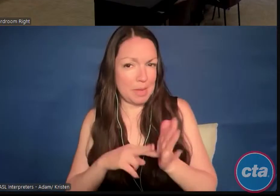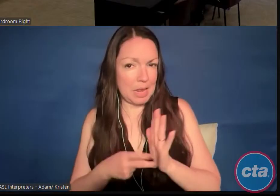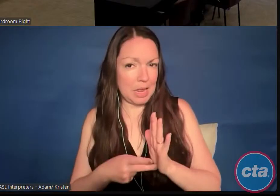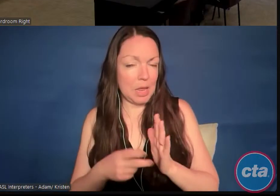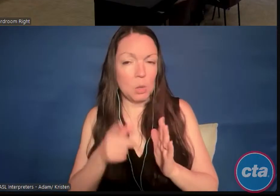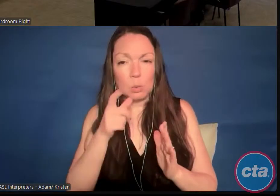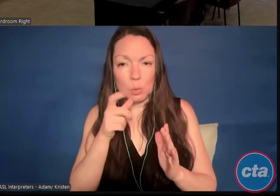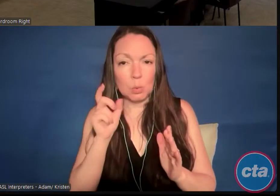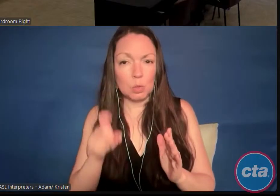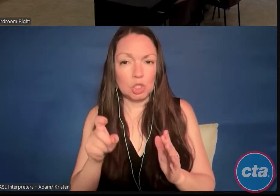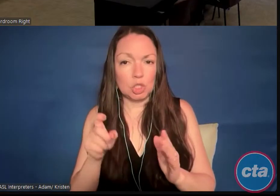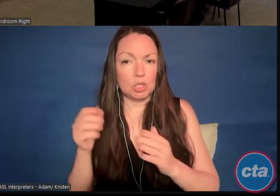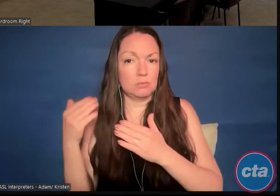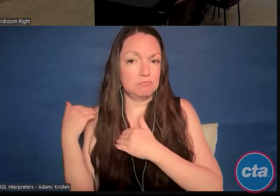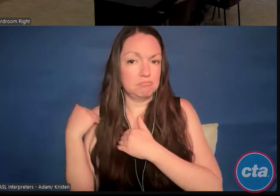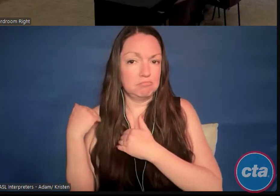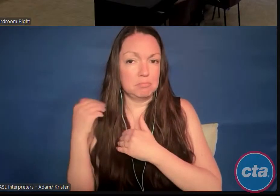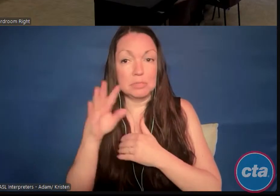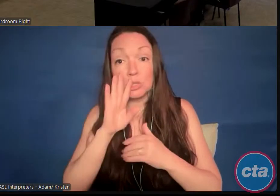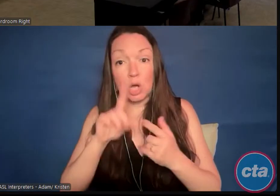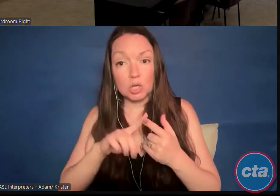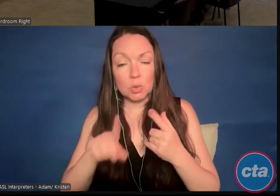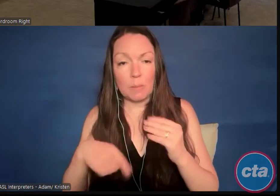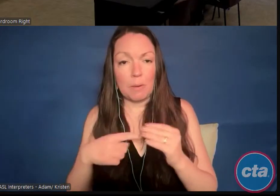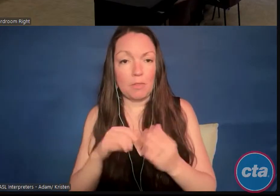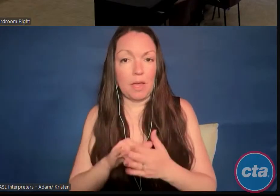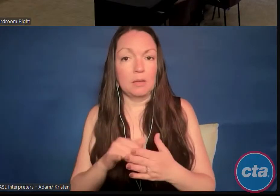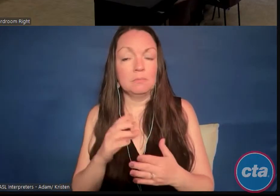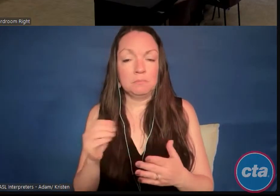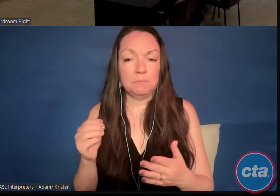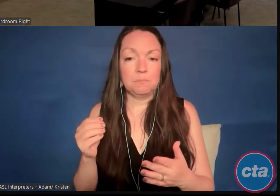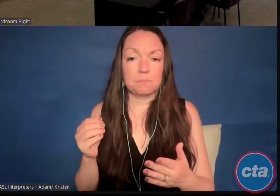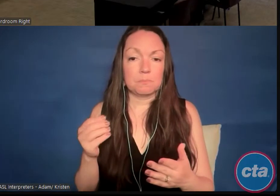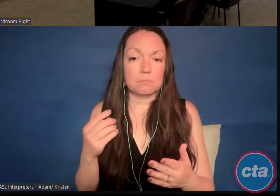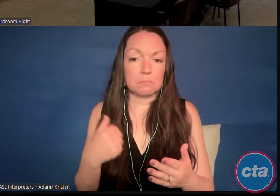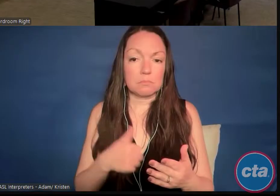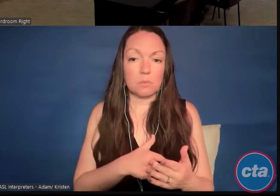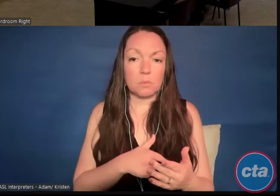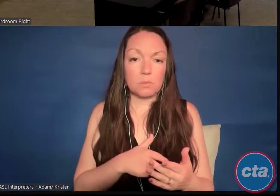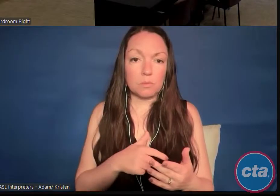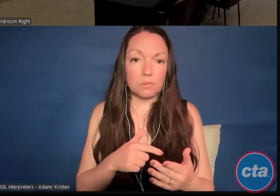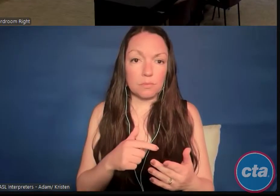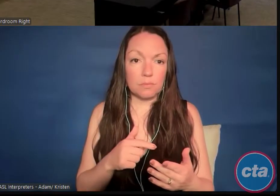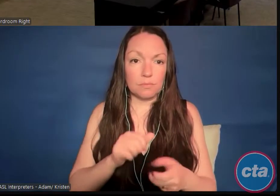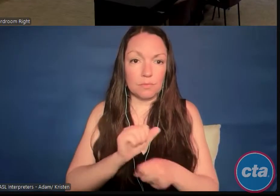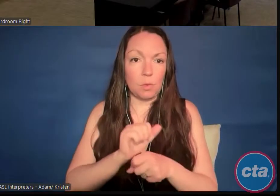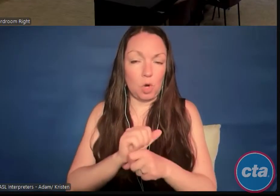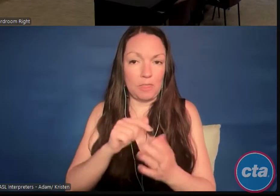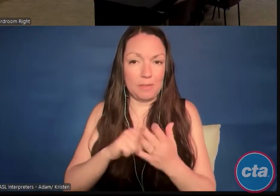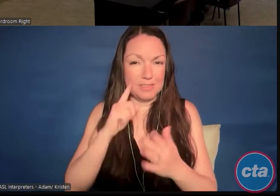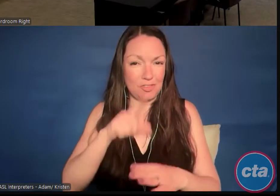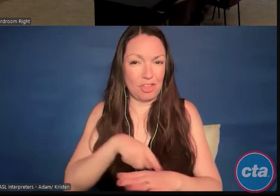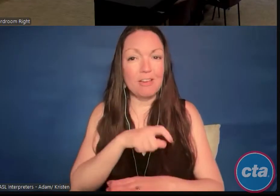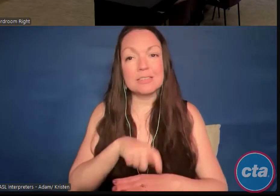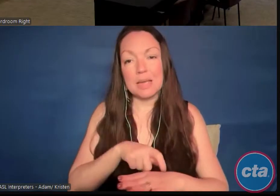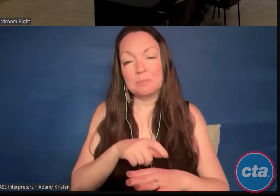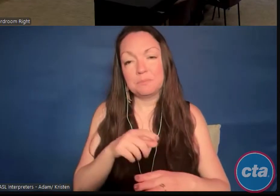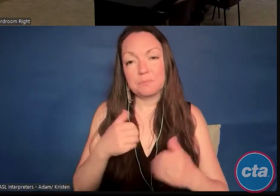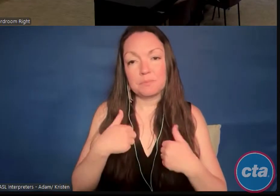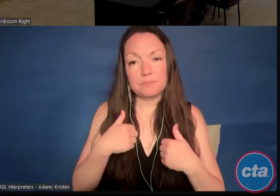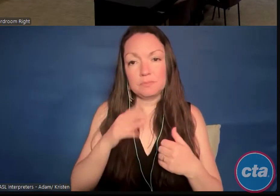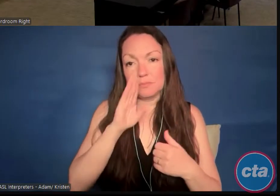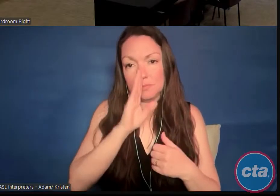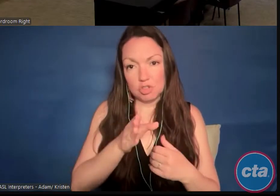and who should we be talking to in the neighborhood about that? And we've been in this footprint for a very long time. We have a lot of direct